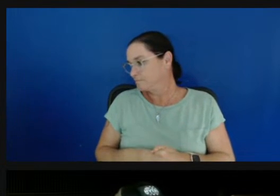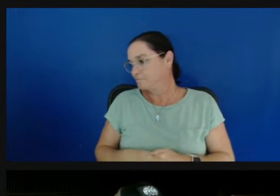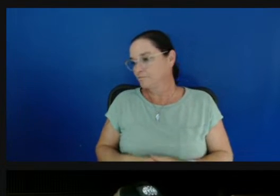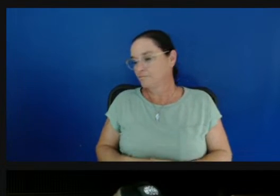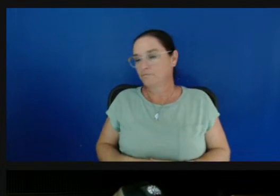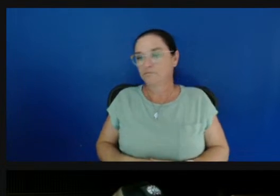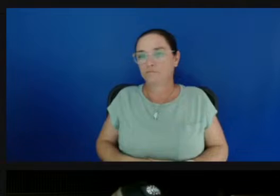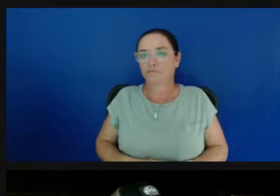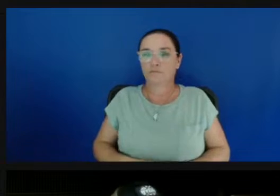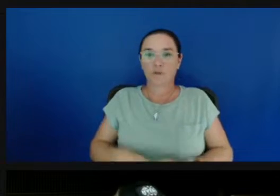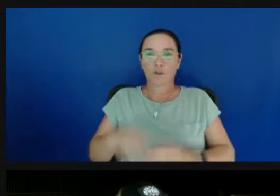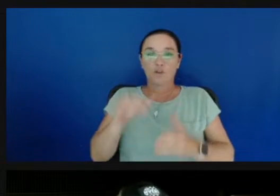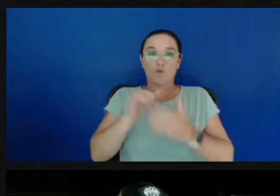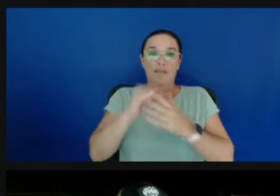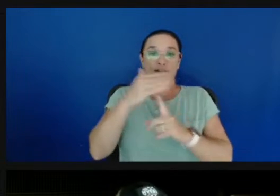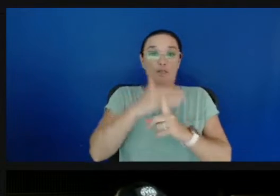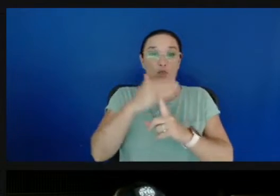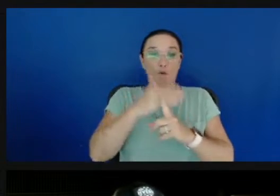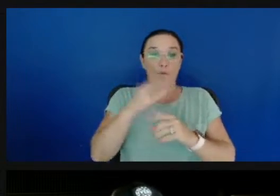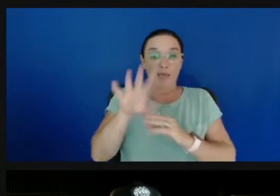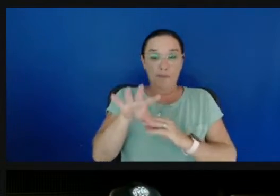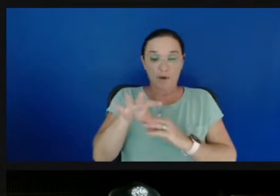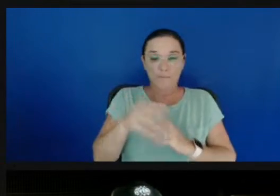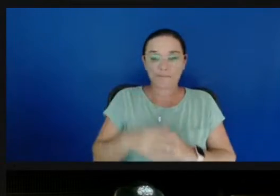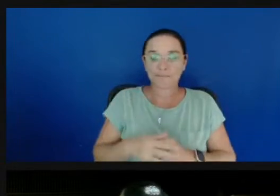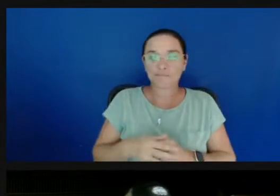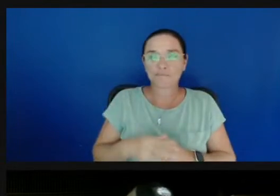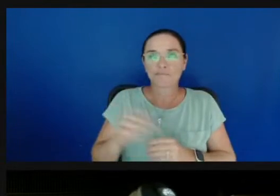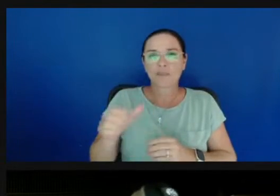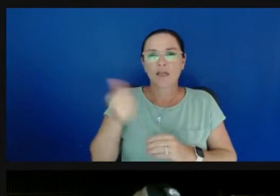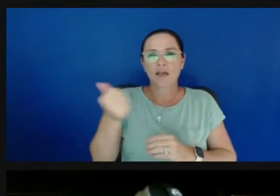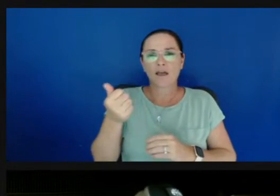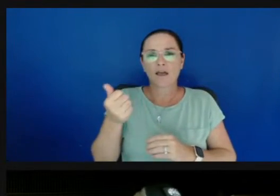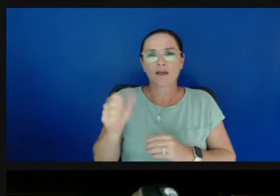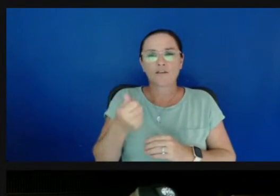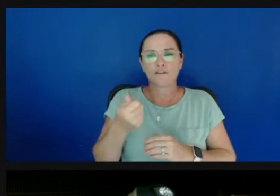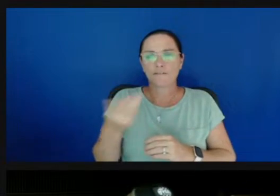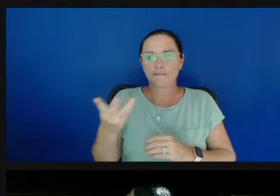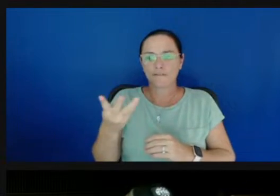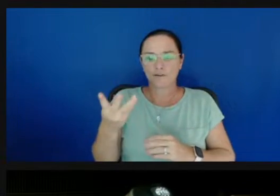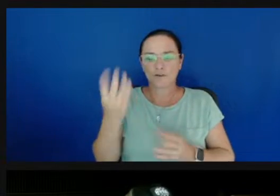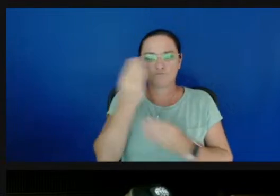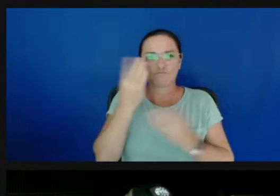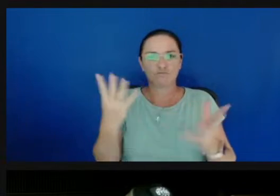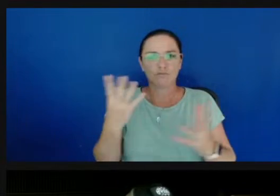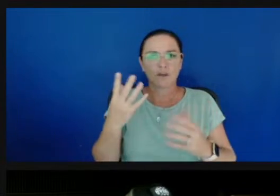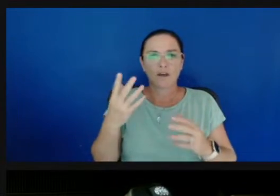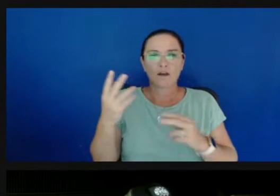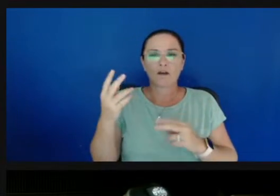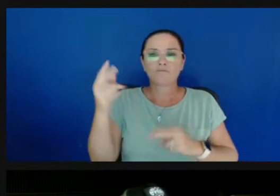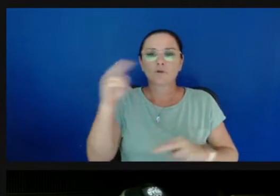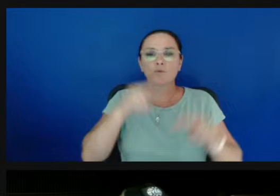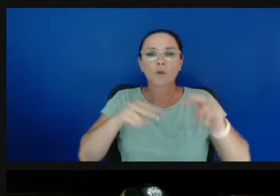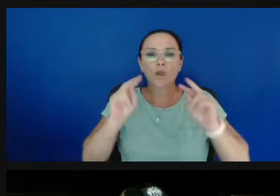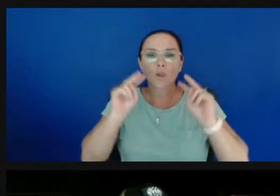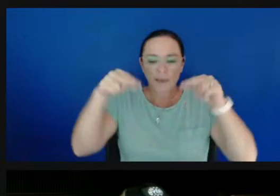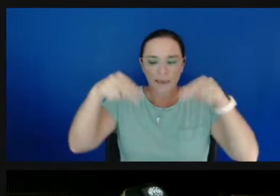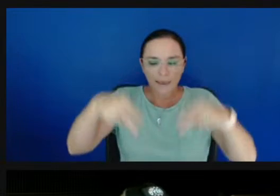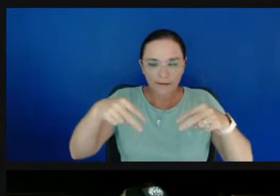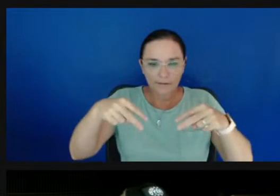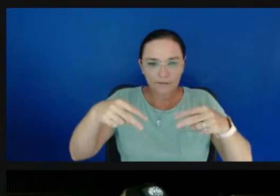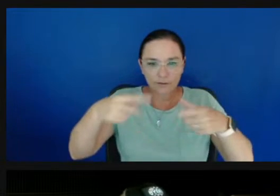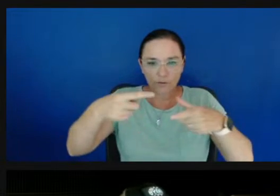So that's the thermal camera. There are also a couple other releases from that location looking into the crater. So let